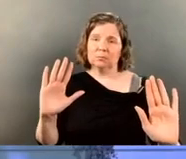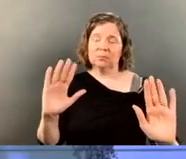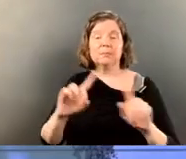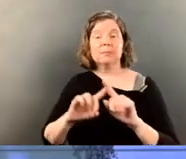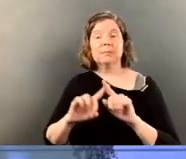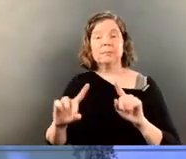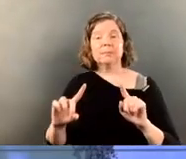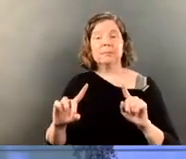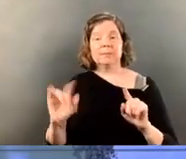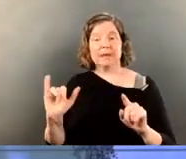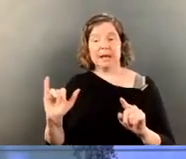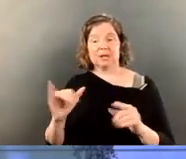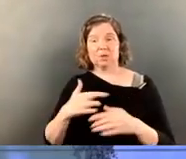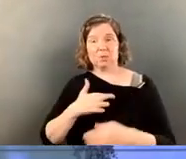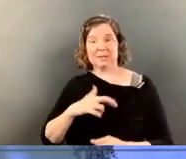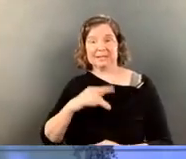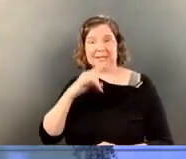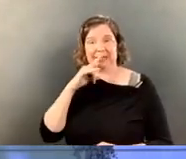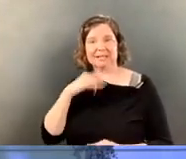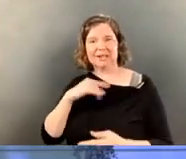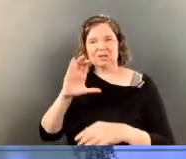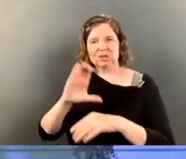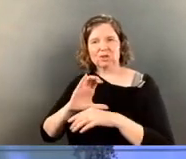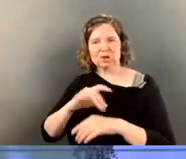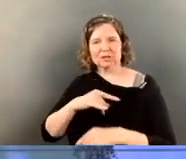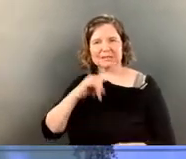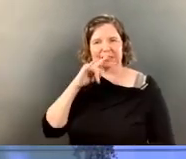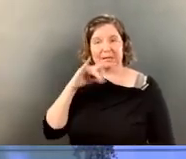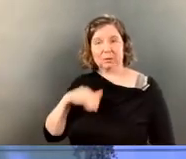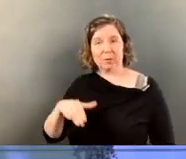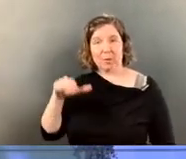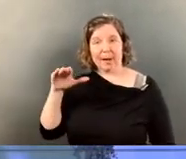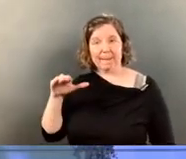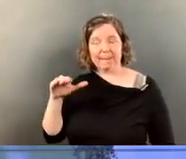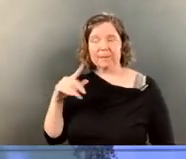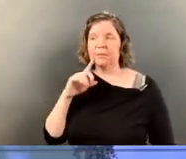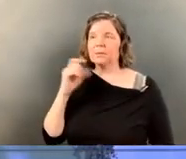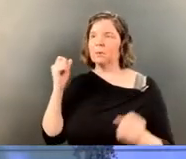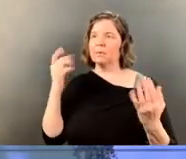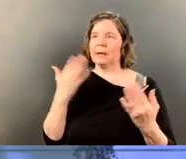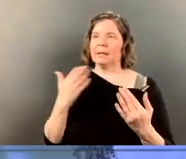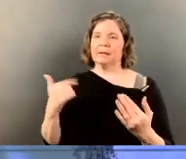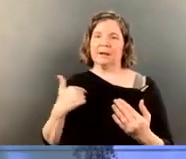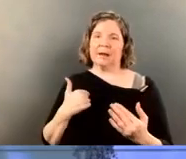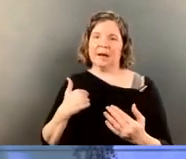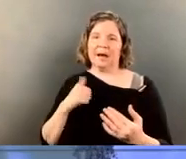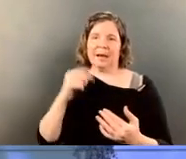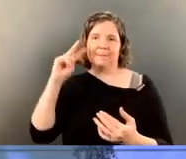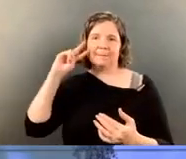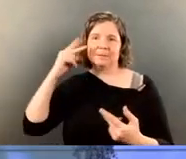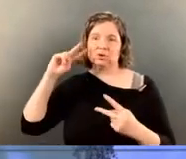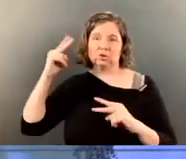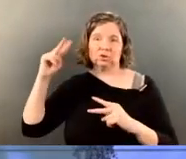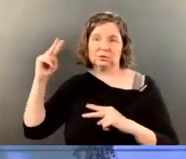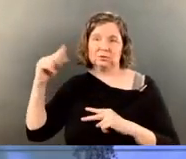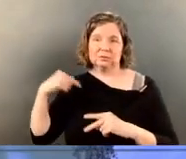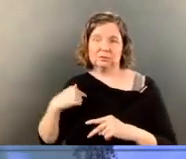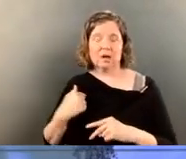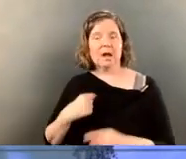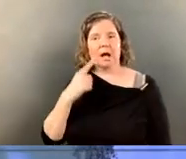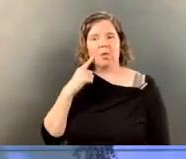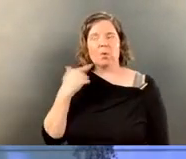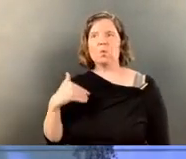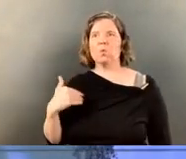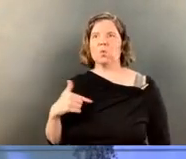But as a religious kid, as a church kid growing up, there were a lot of things that I misunderstood. And I thought,